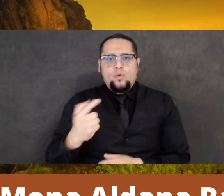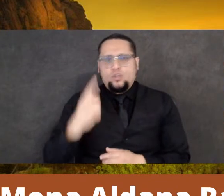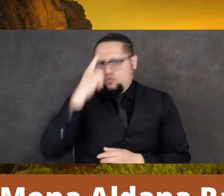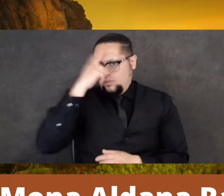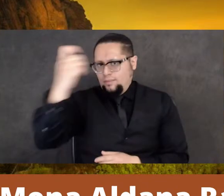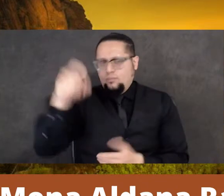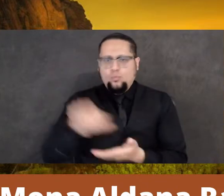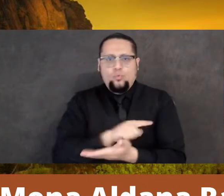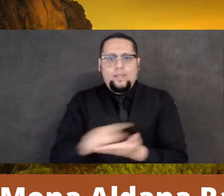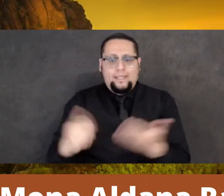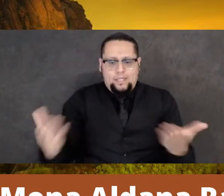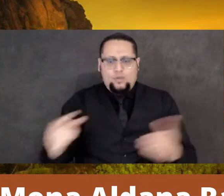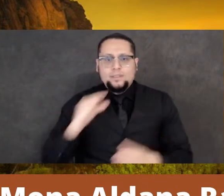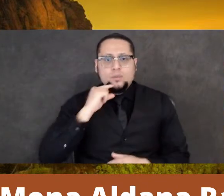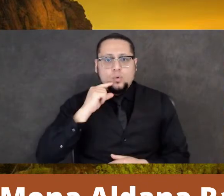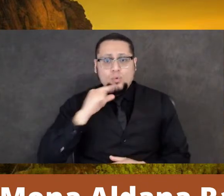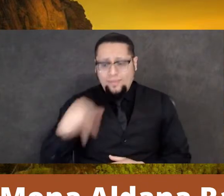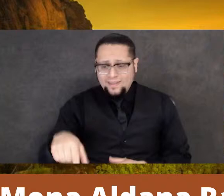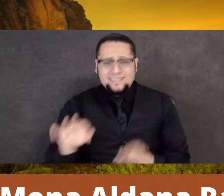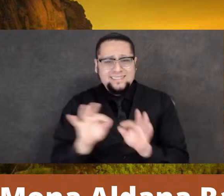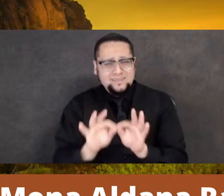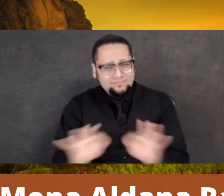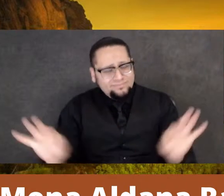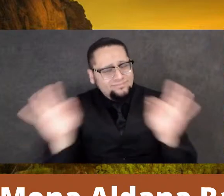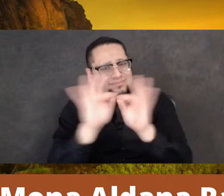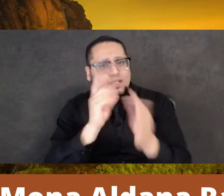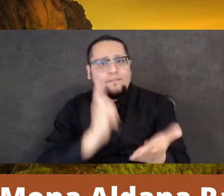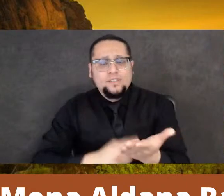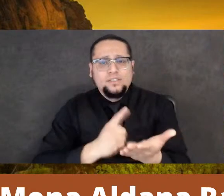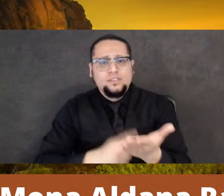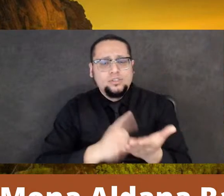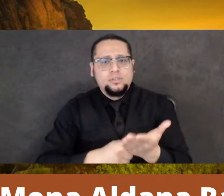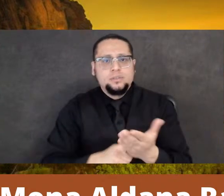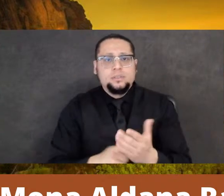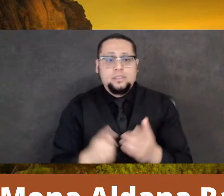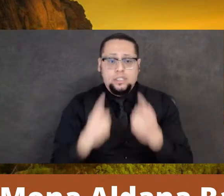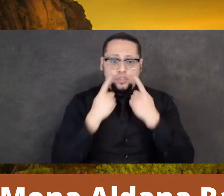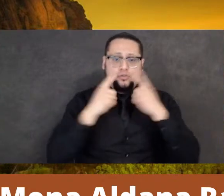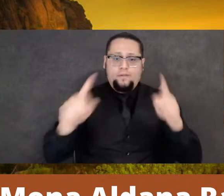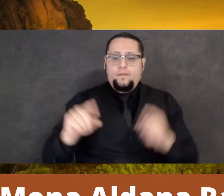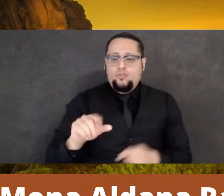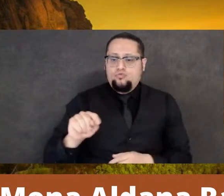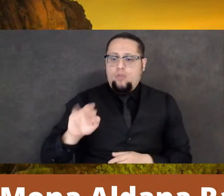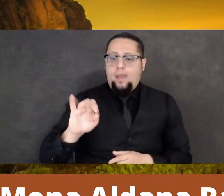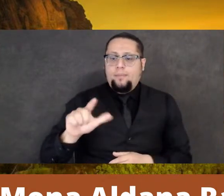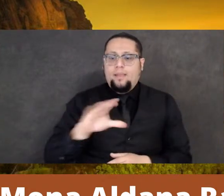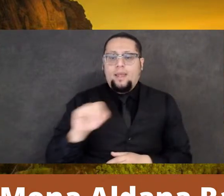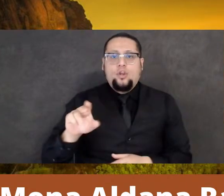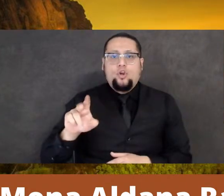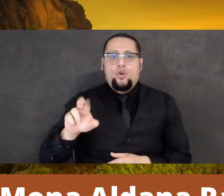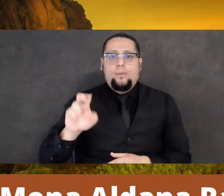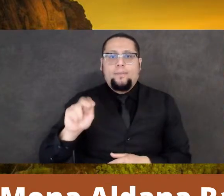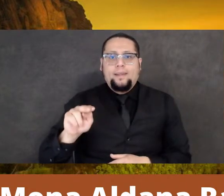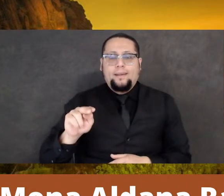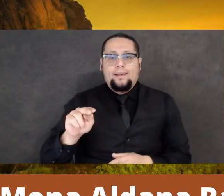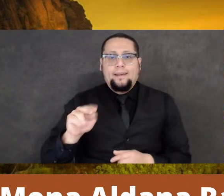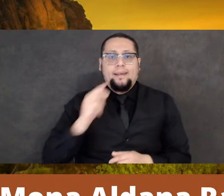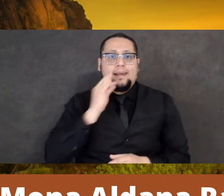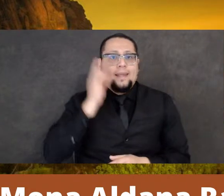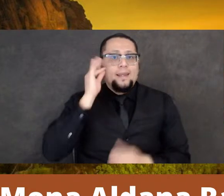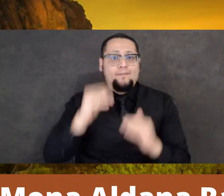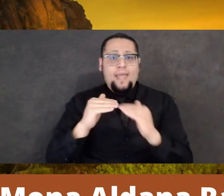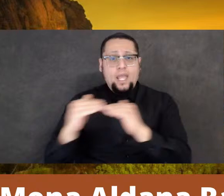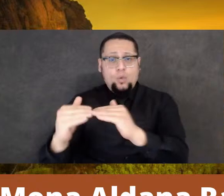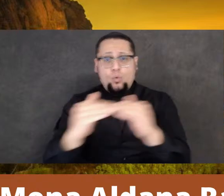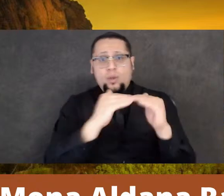Antonio, Texas. This critical conversation, achieving tribal and urban Native equity, has been a